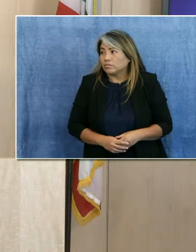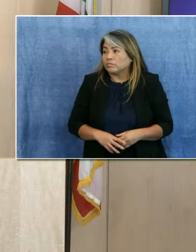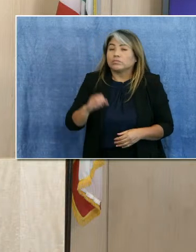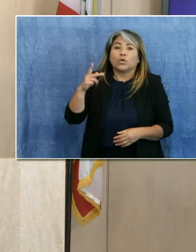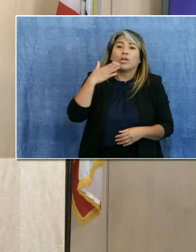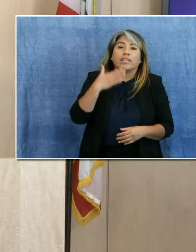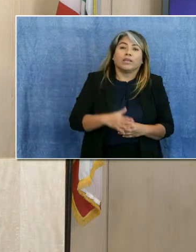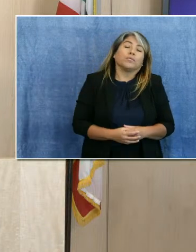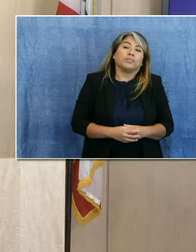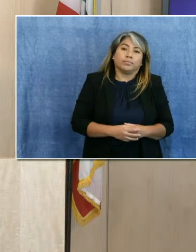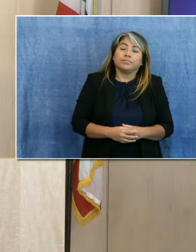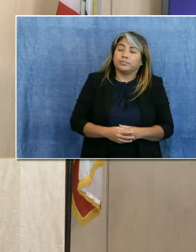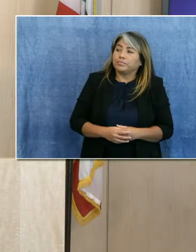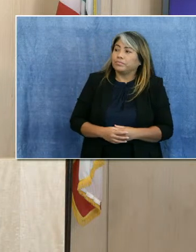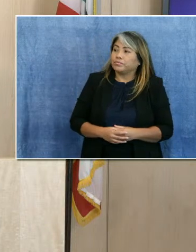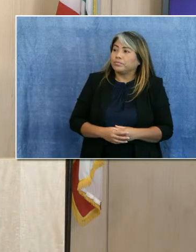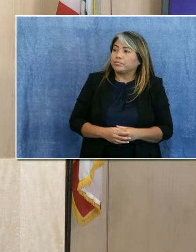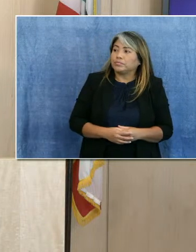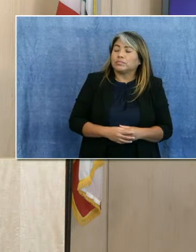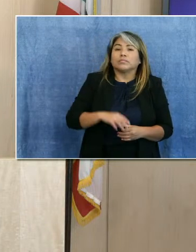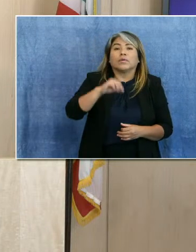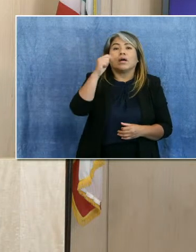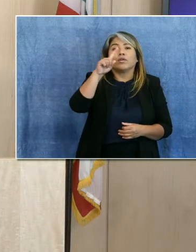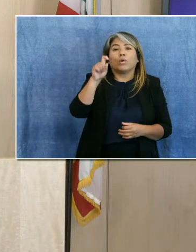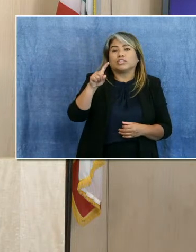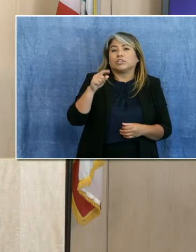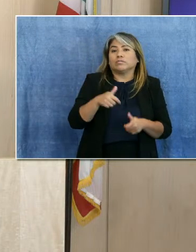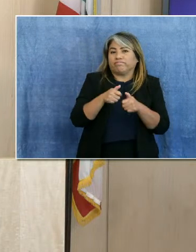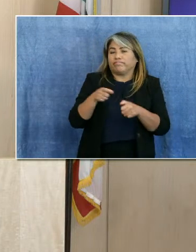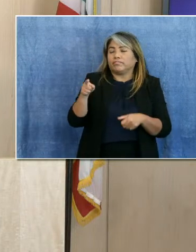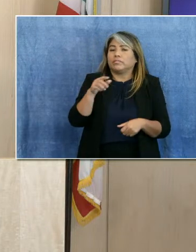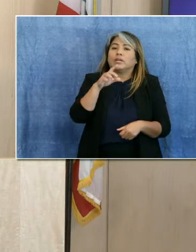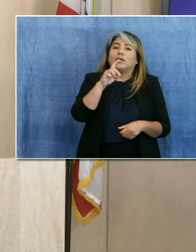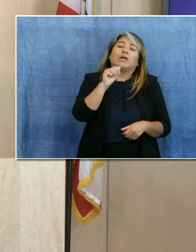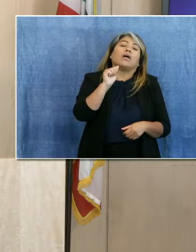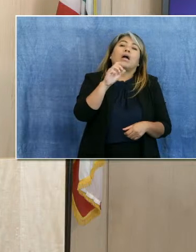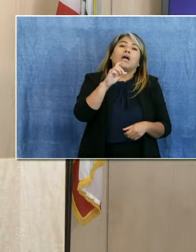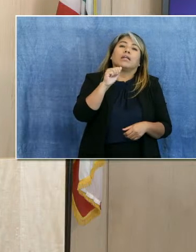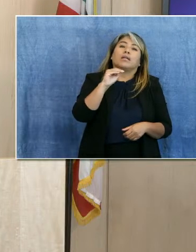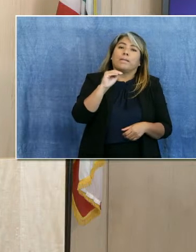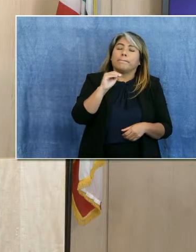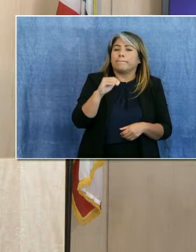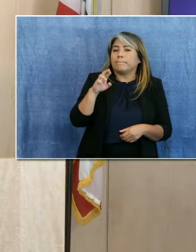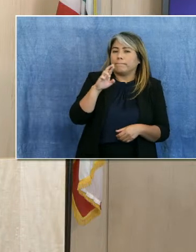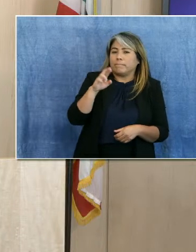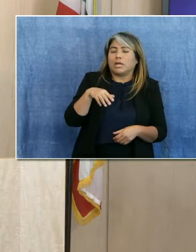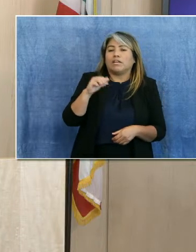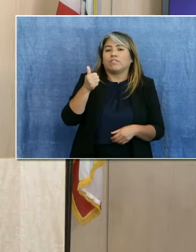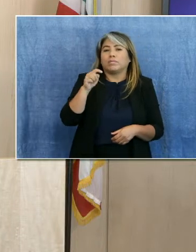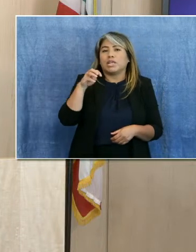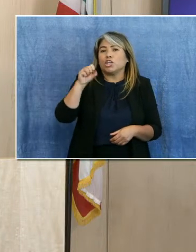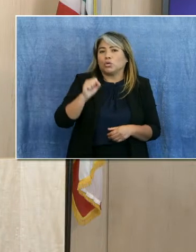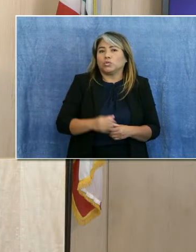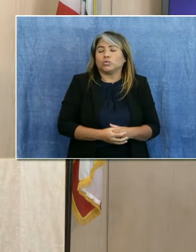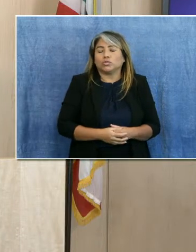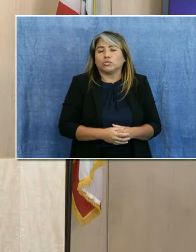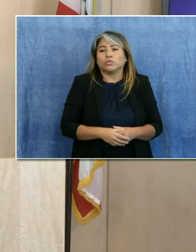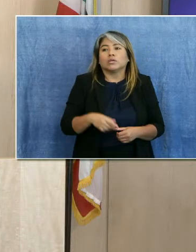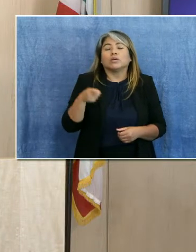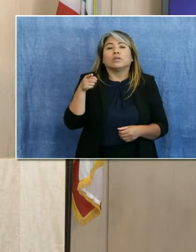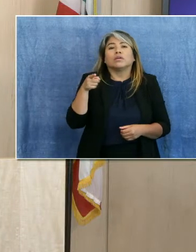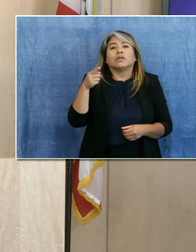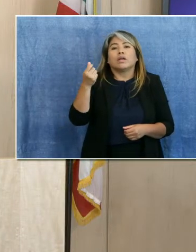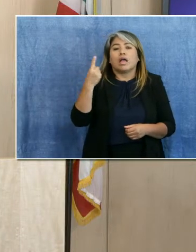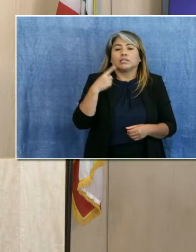Okay, thank you. We have another question from Adam Racusin from 10 News. He